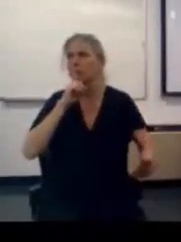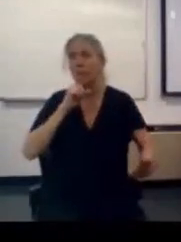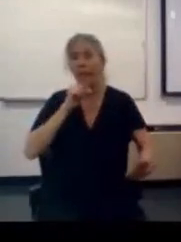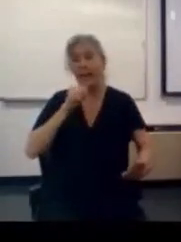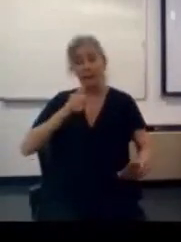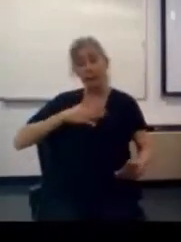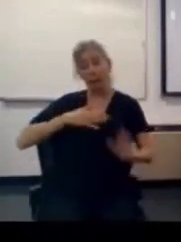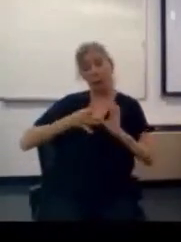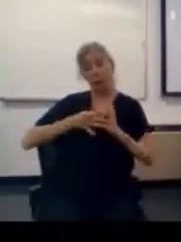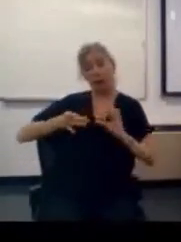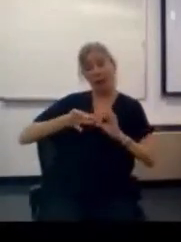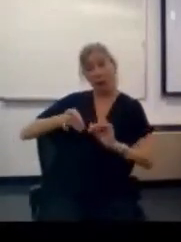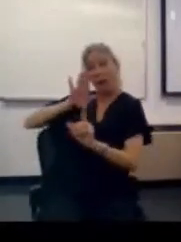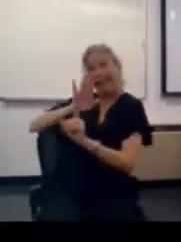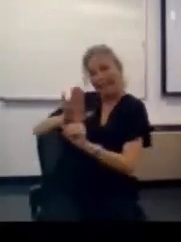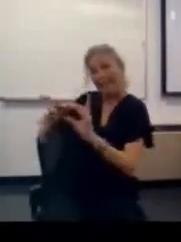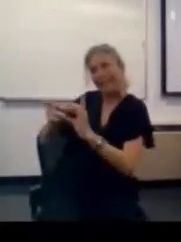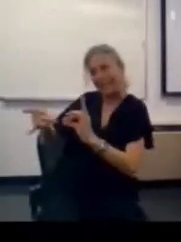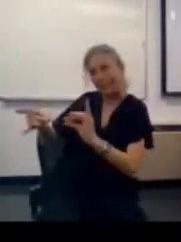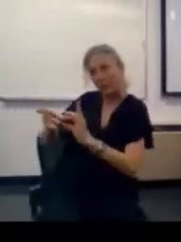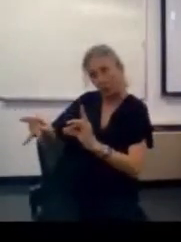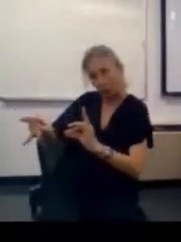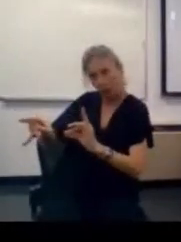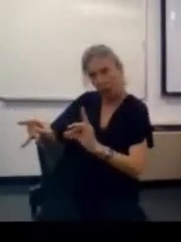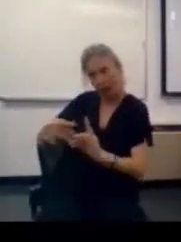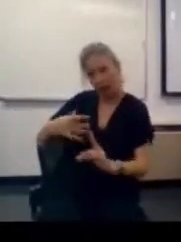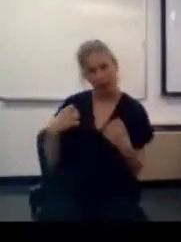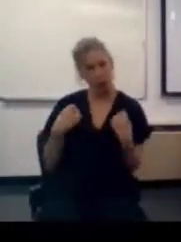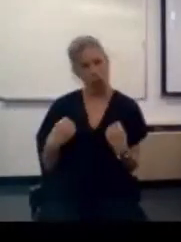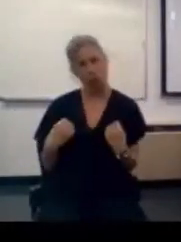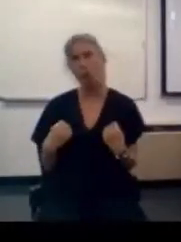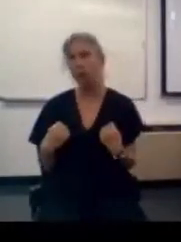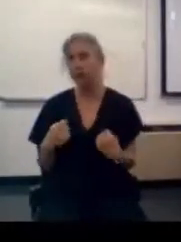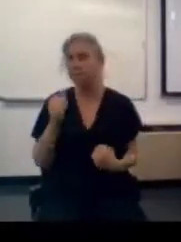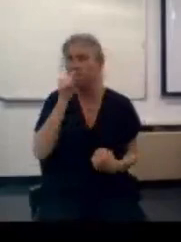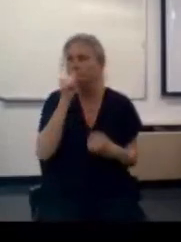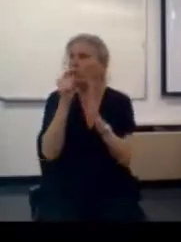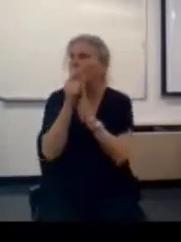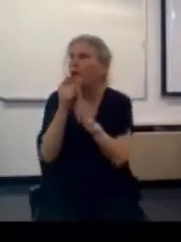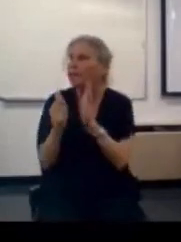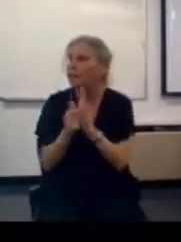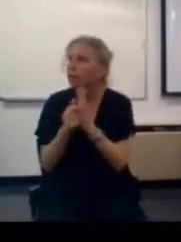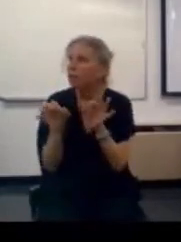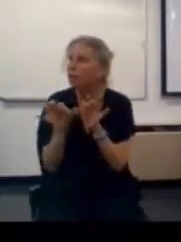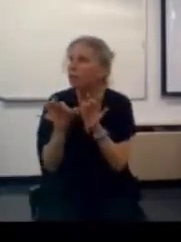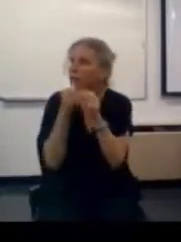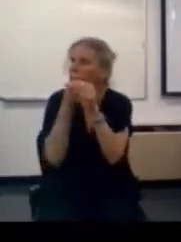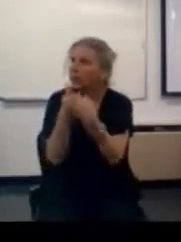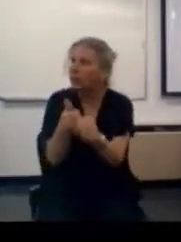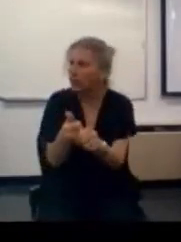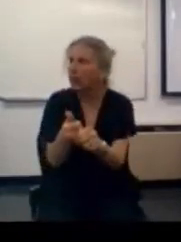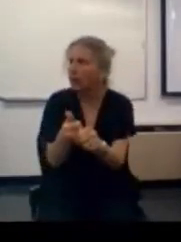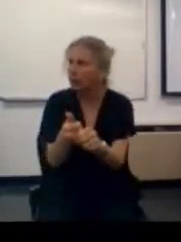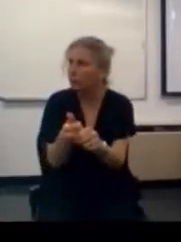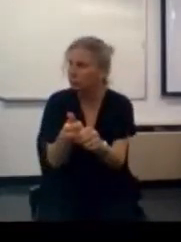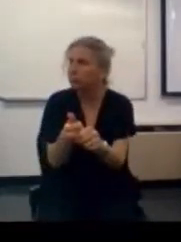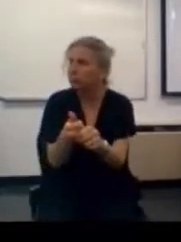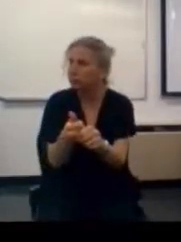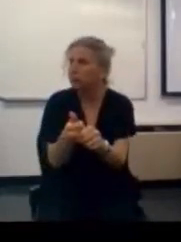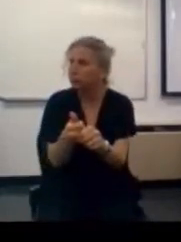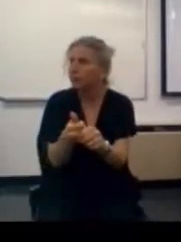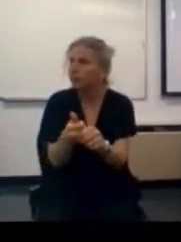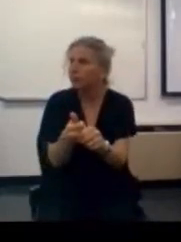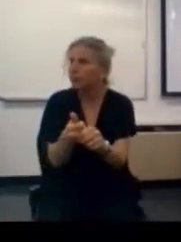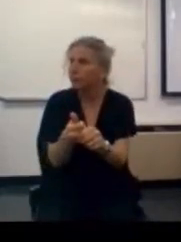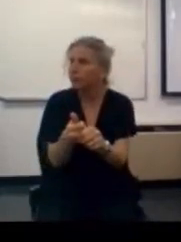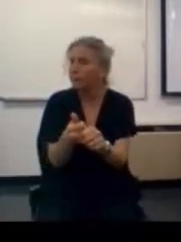that story. It's not our story. It's the individual's story. And I feel very strongly about that. And there are privacy laws that are very important that we